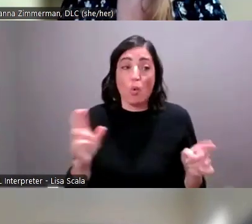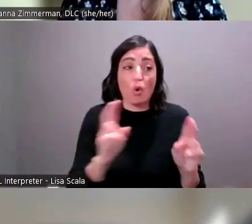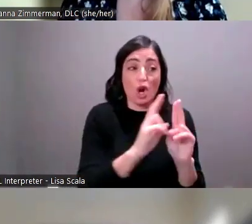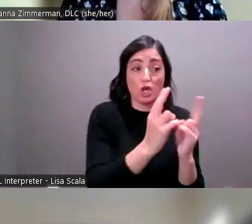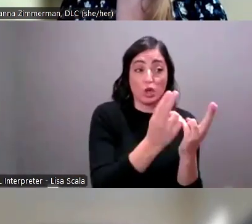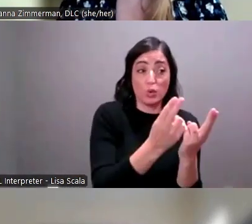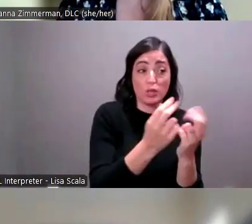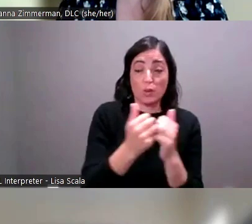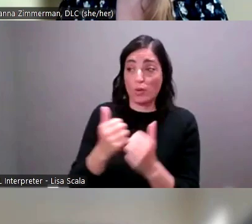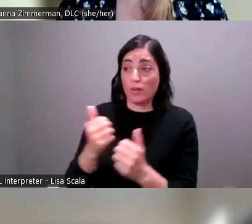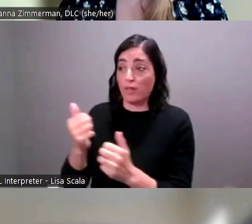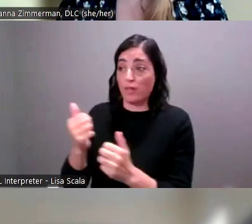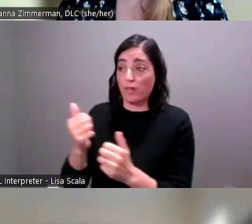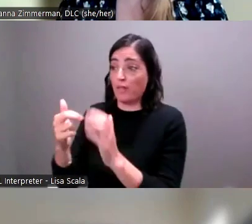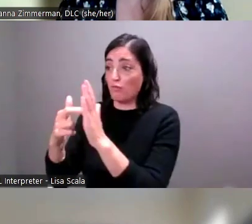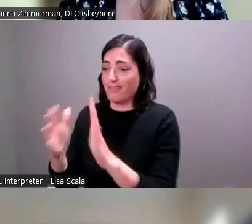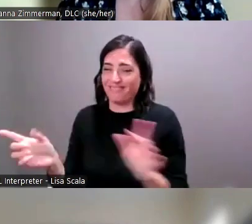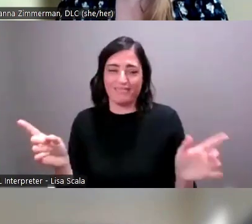and yourself.